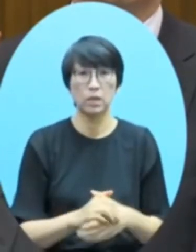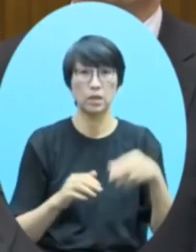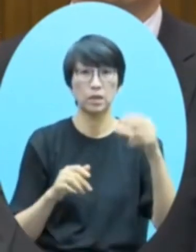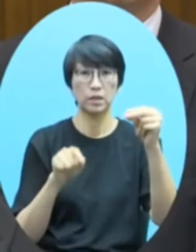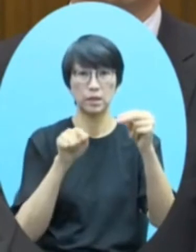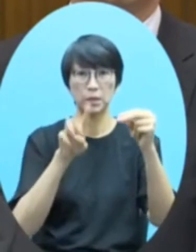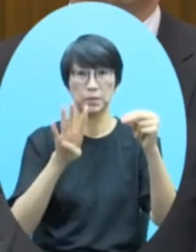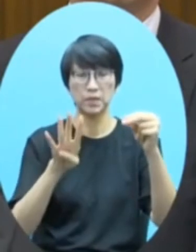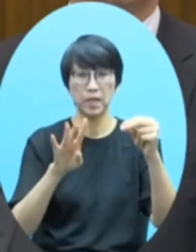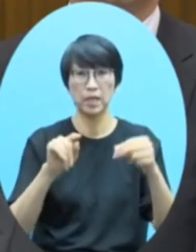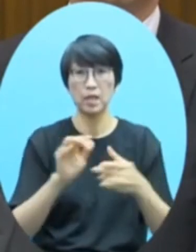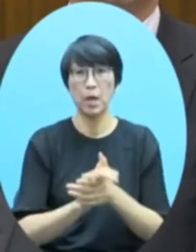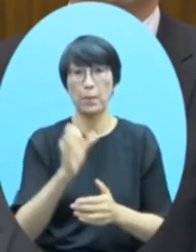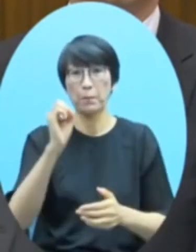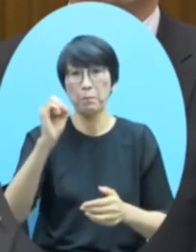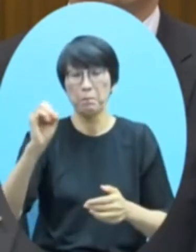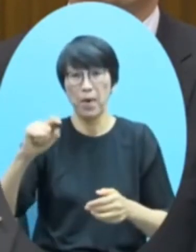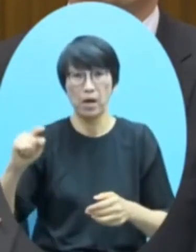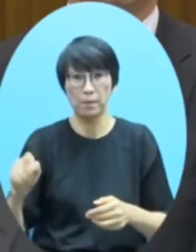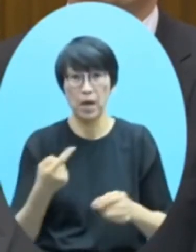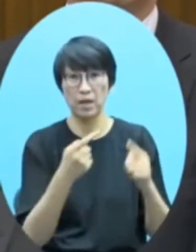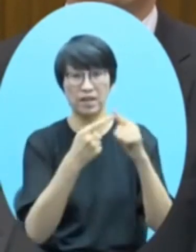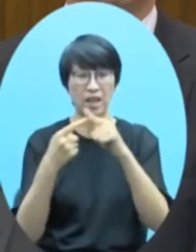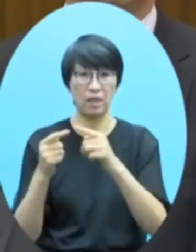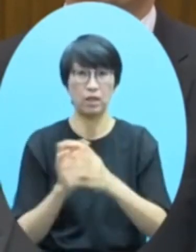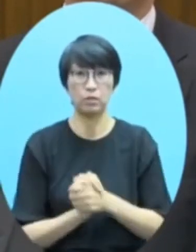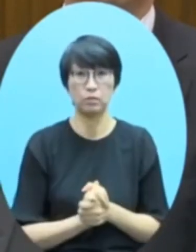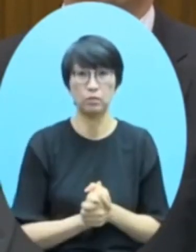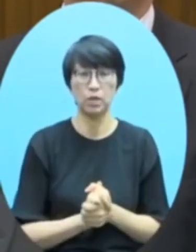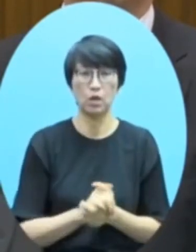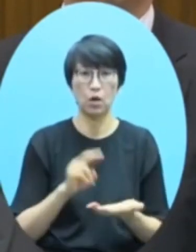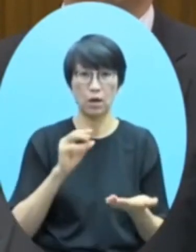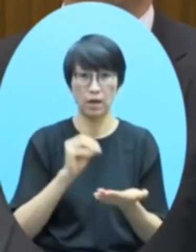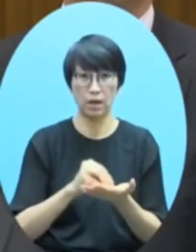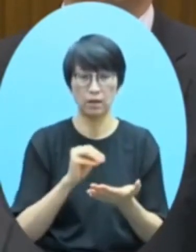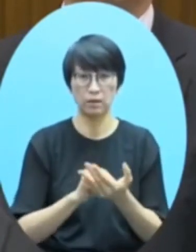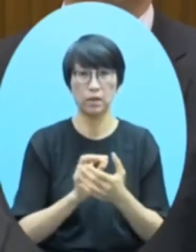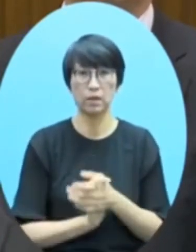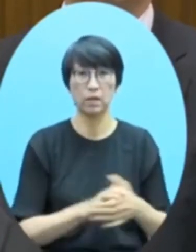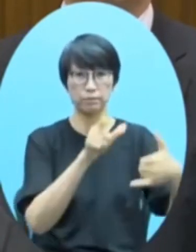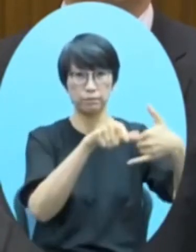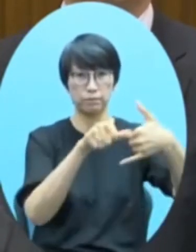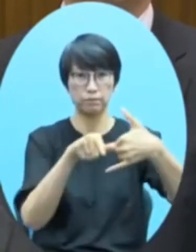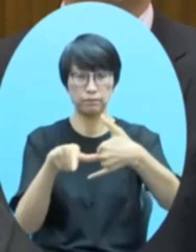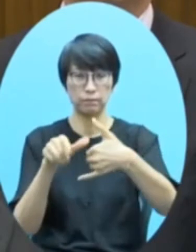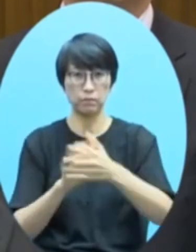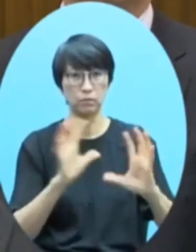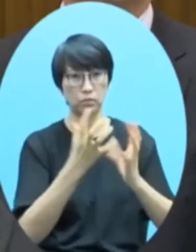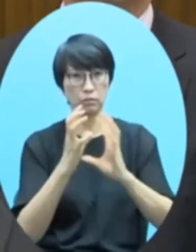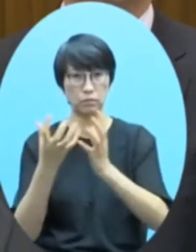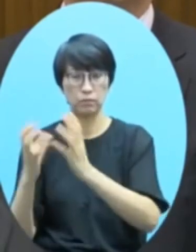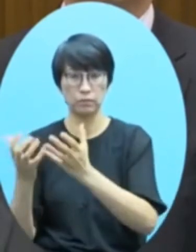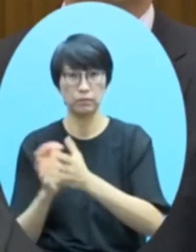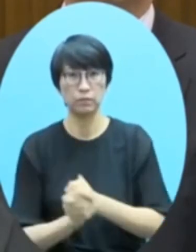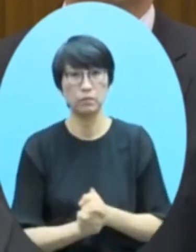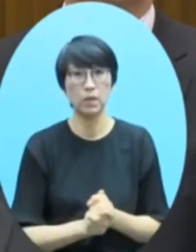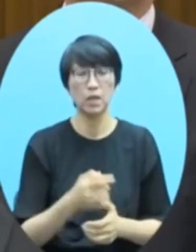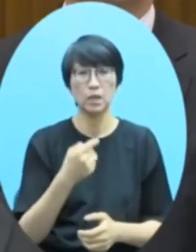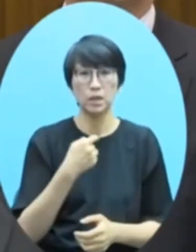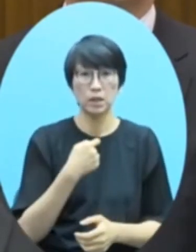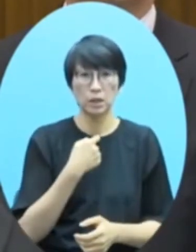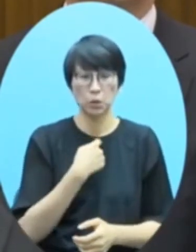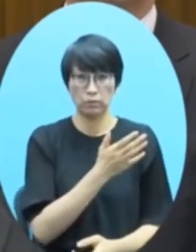million Hong Kong people values a lot, but I'm sure individual sectors who still have a